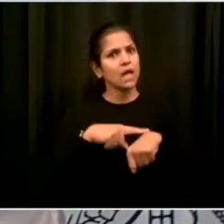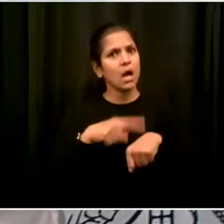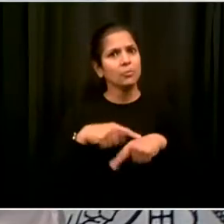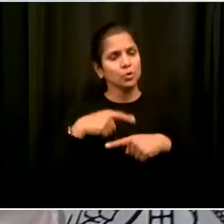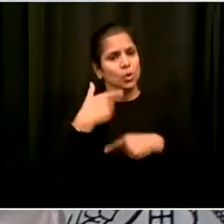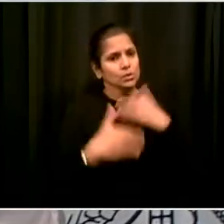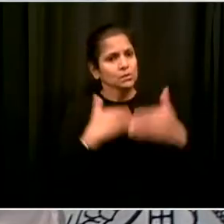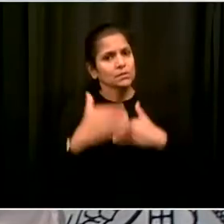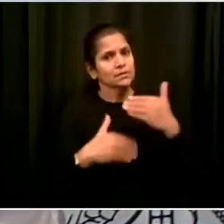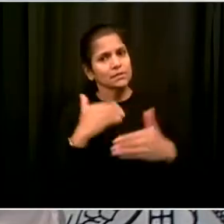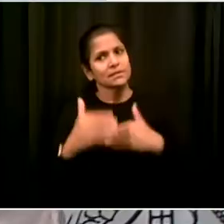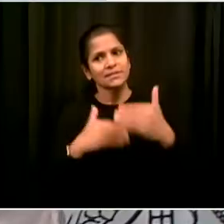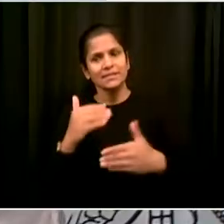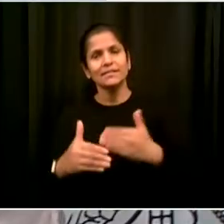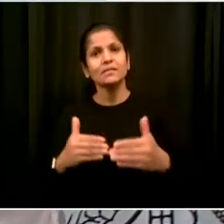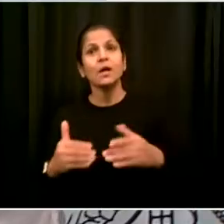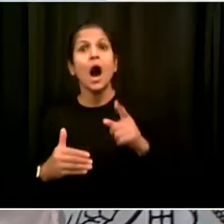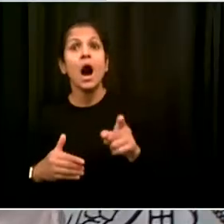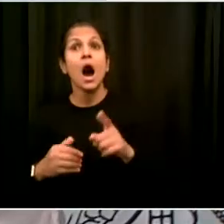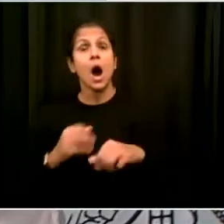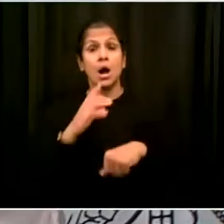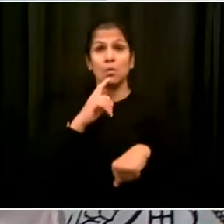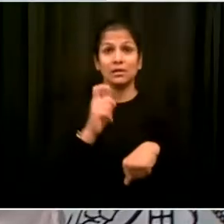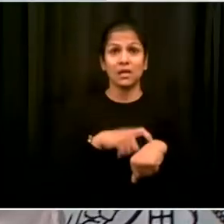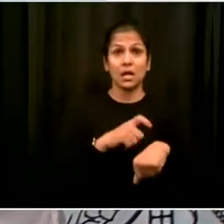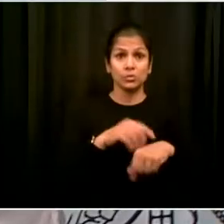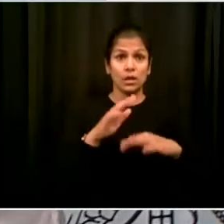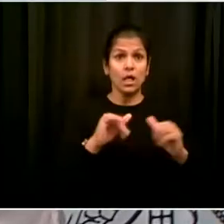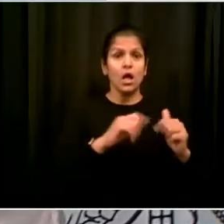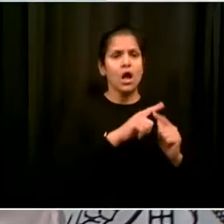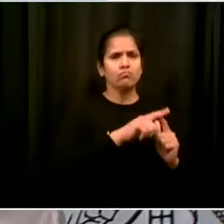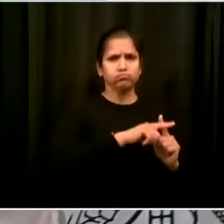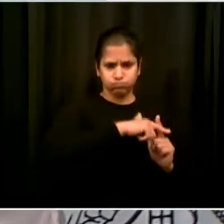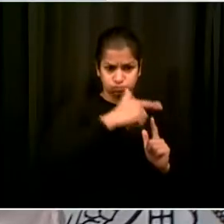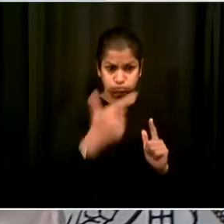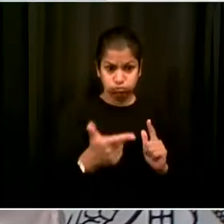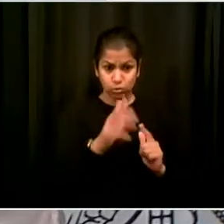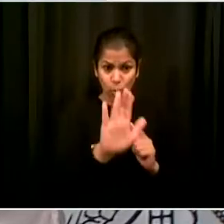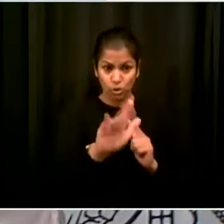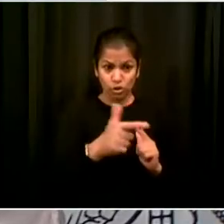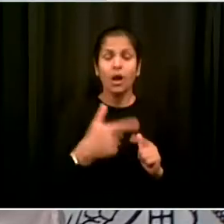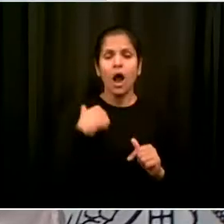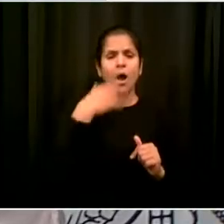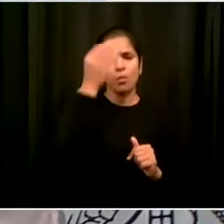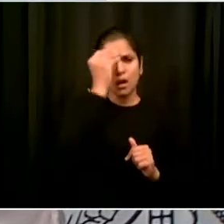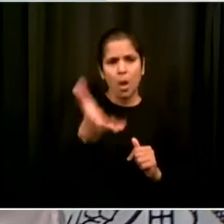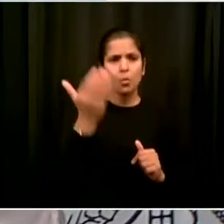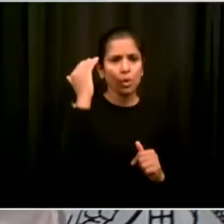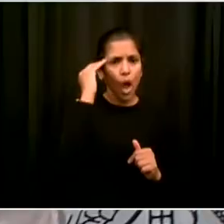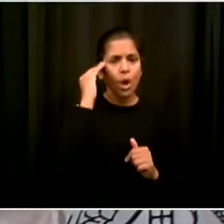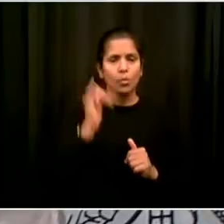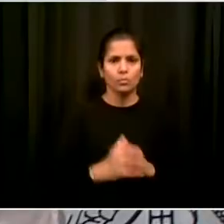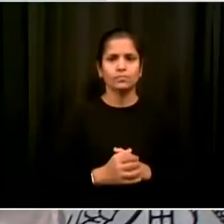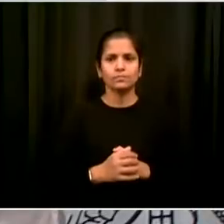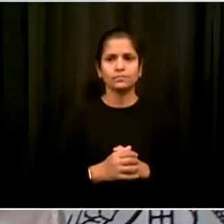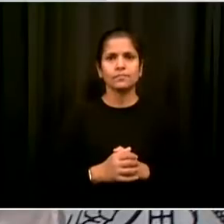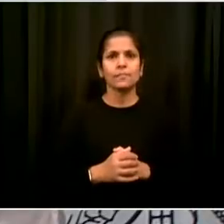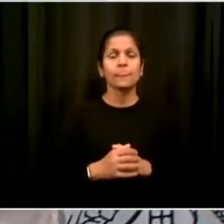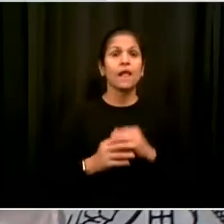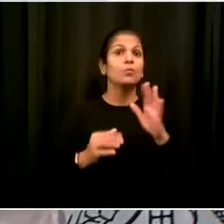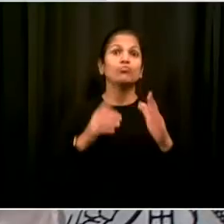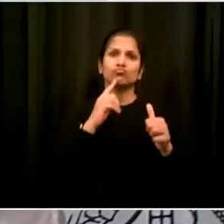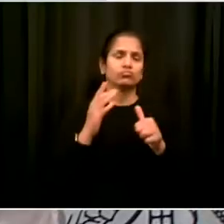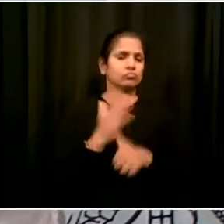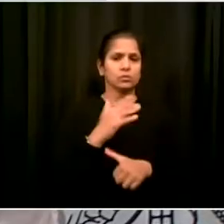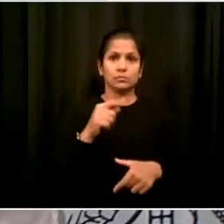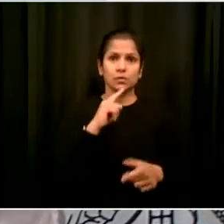essential workers with this vaccine, but we got to do the highest priority folks first. But you're going to be hearing effectively daily updates on